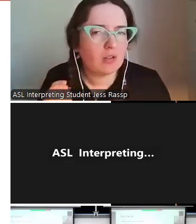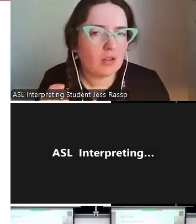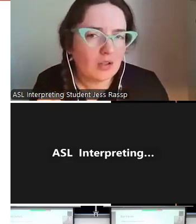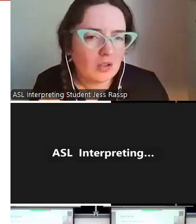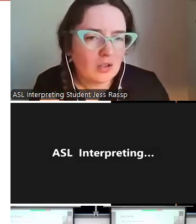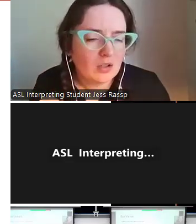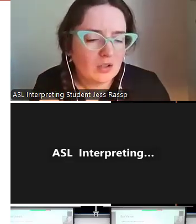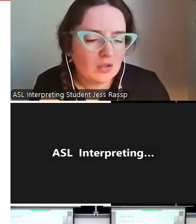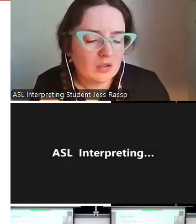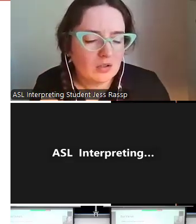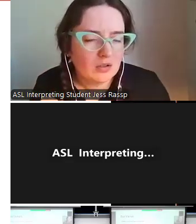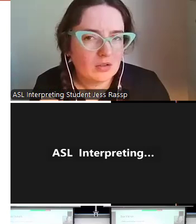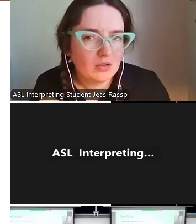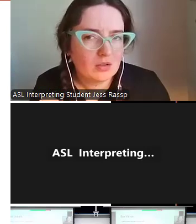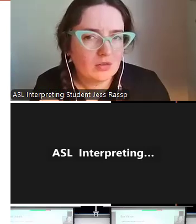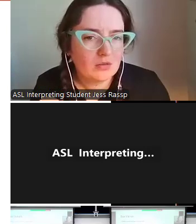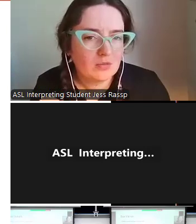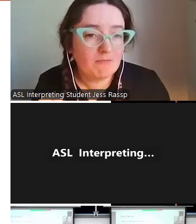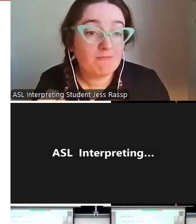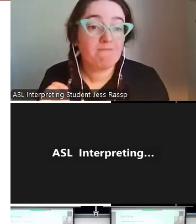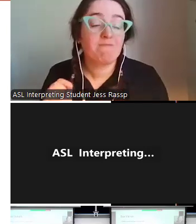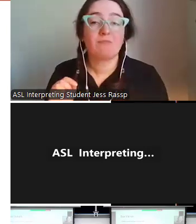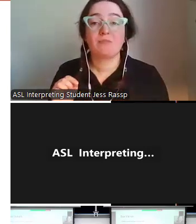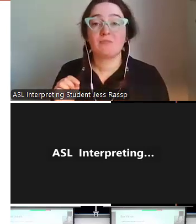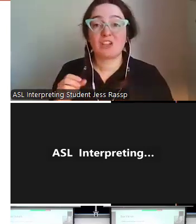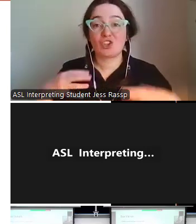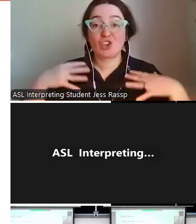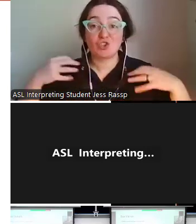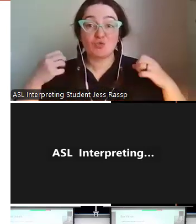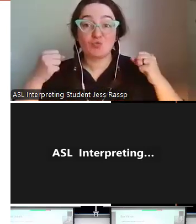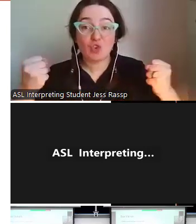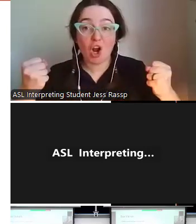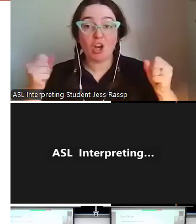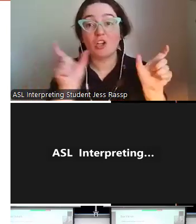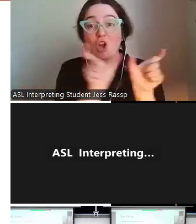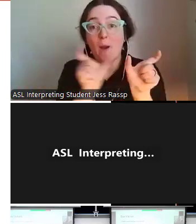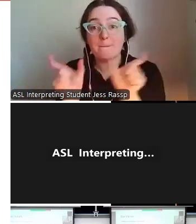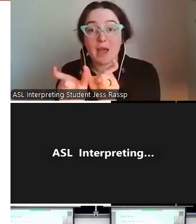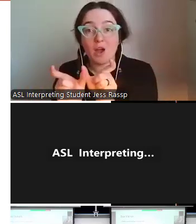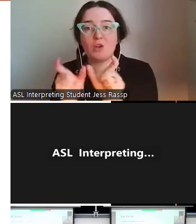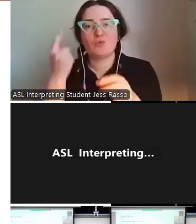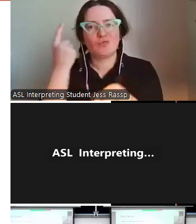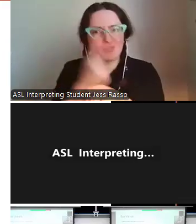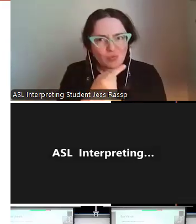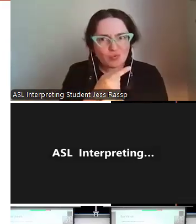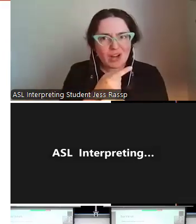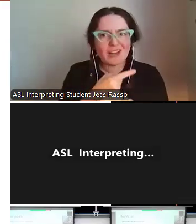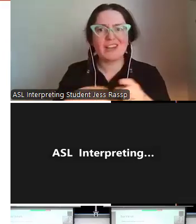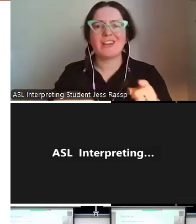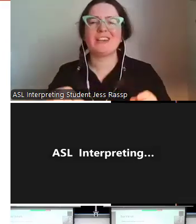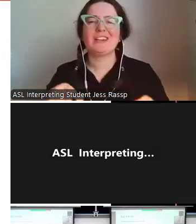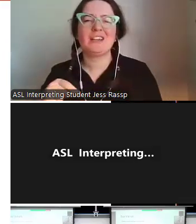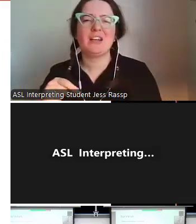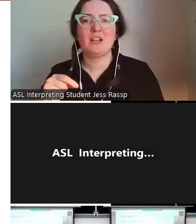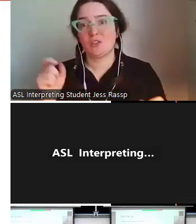small. Is it just a very potent compound even though it's so small in the body. It's